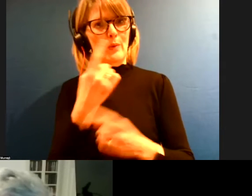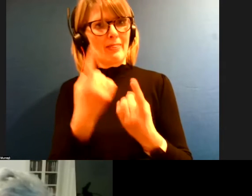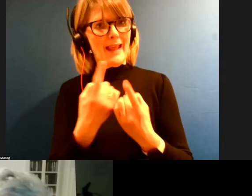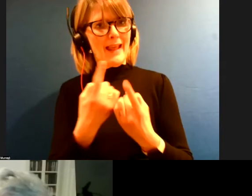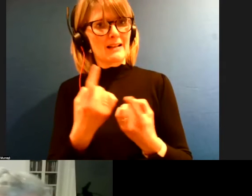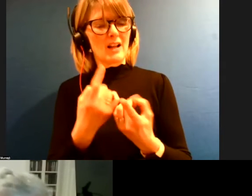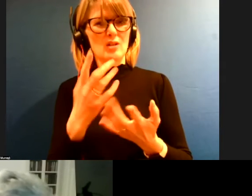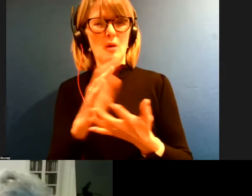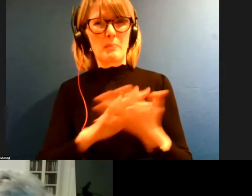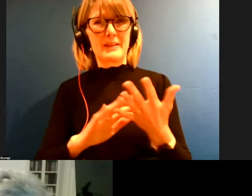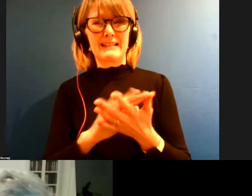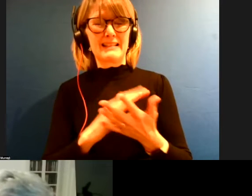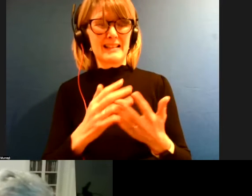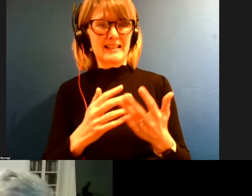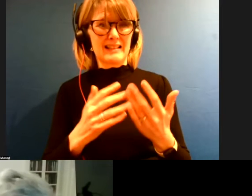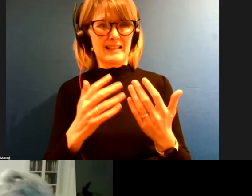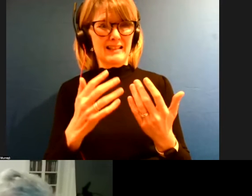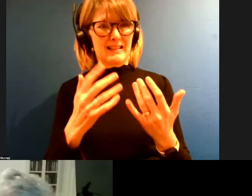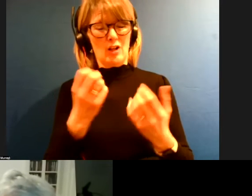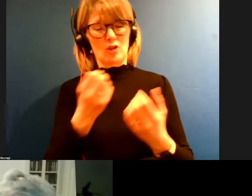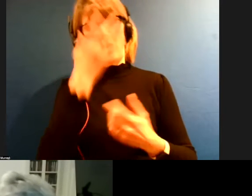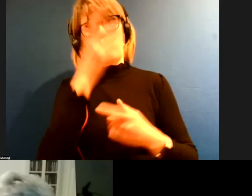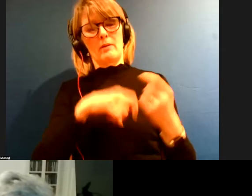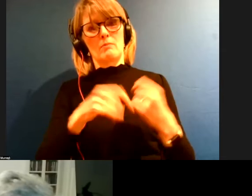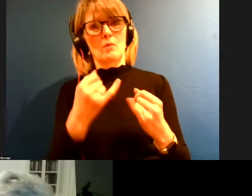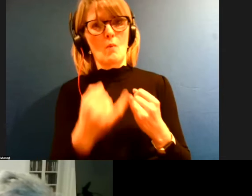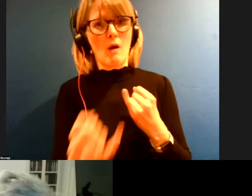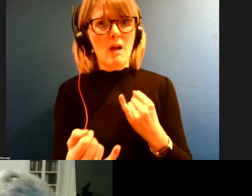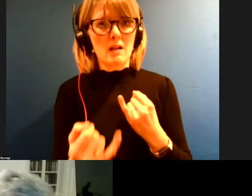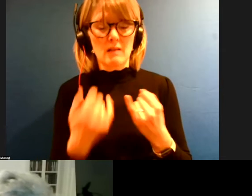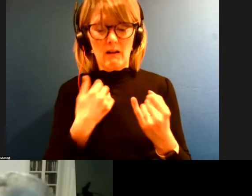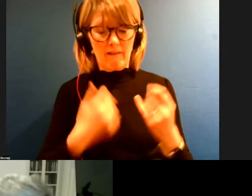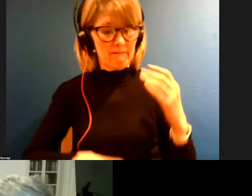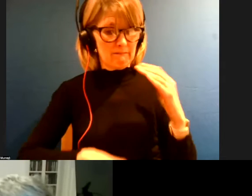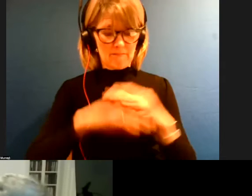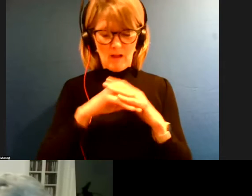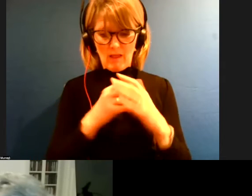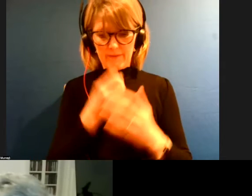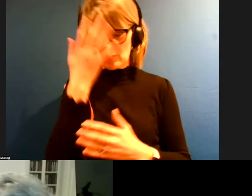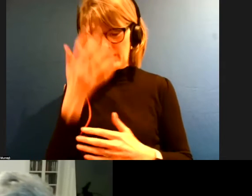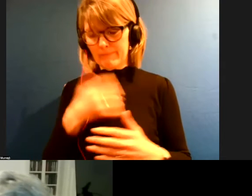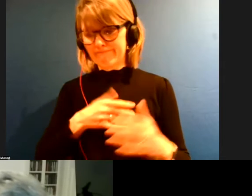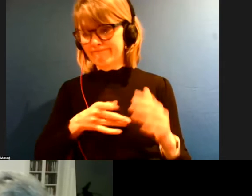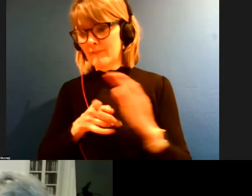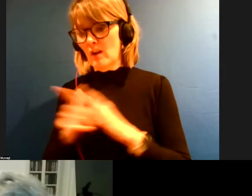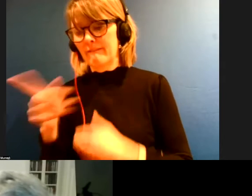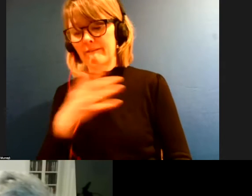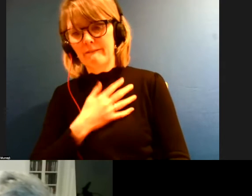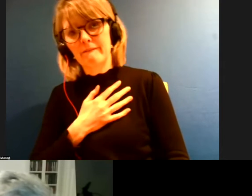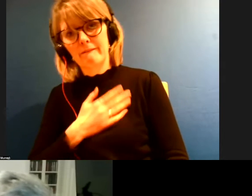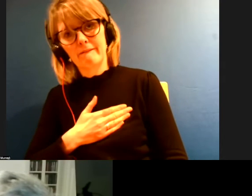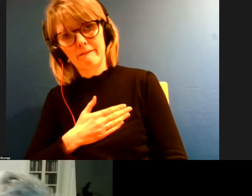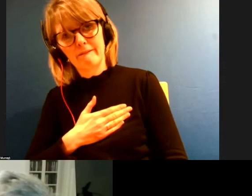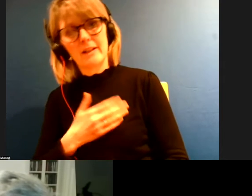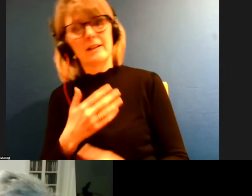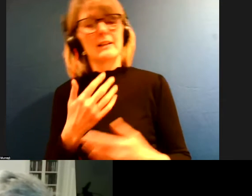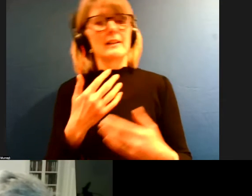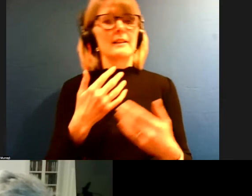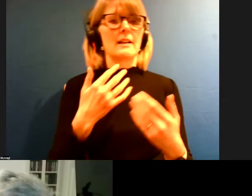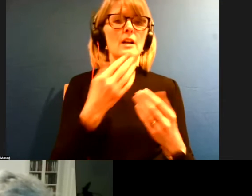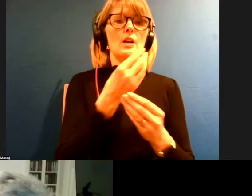up with that, and I feel stupid and walk away. We're asked to think, sometimes people ask us to